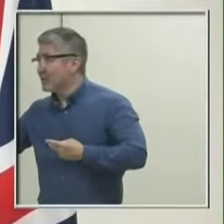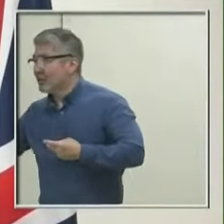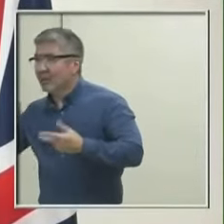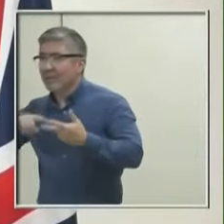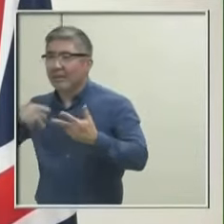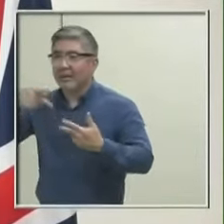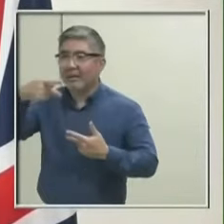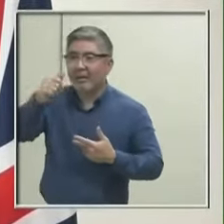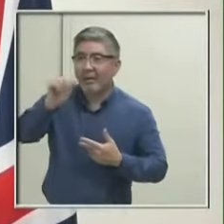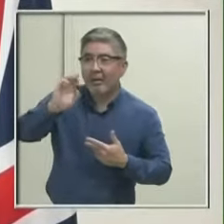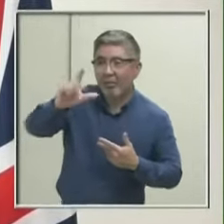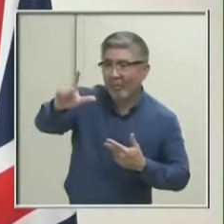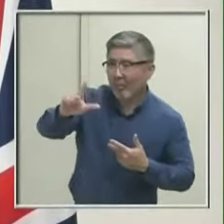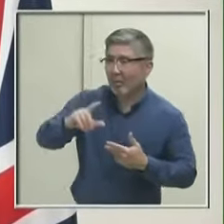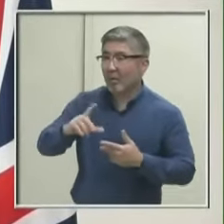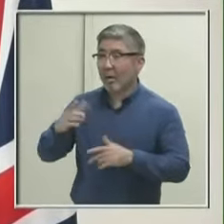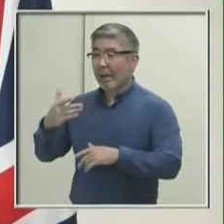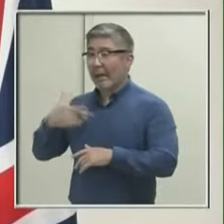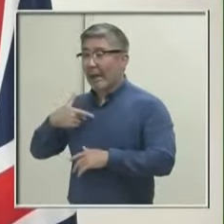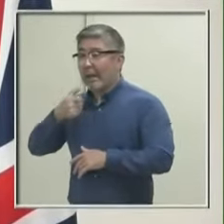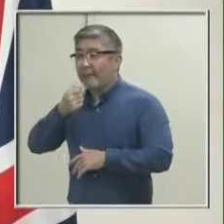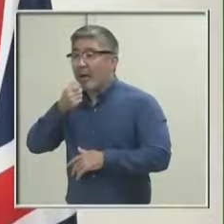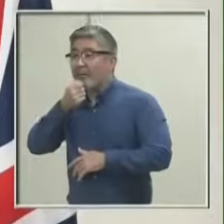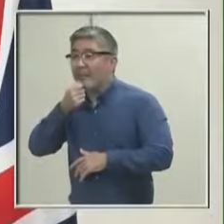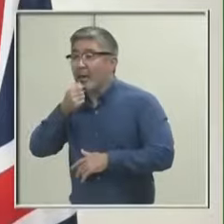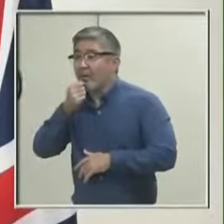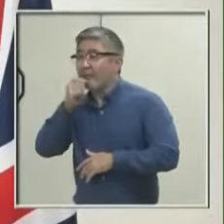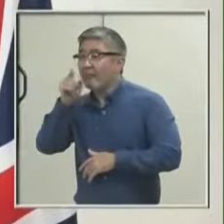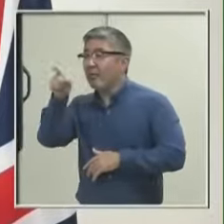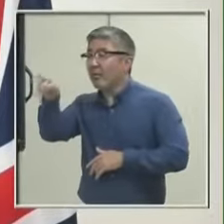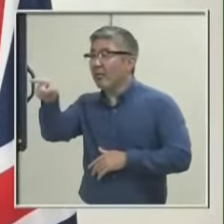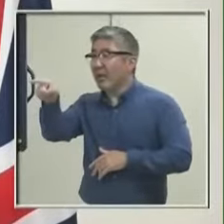then we'll go from there. And remember, there's a microphone. It's right behind you, Jonathan.